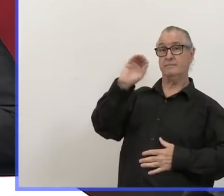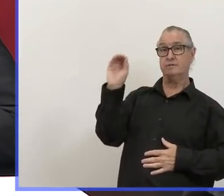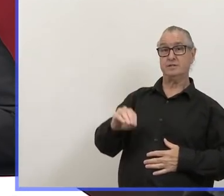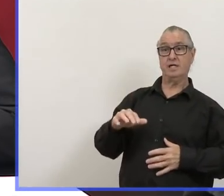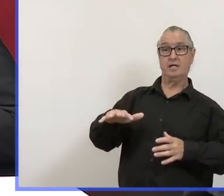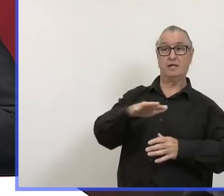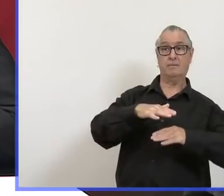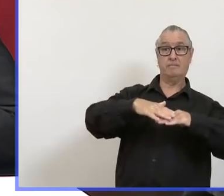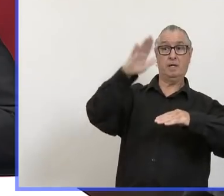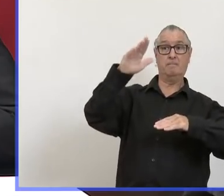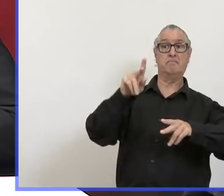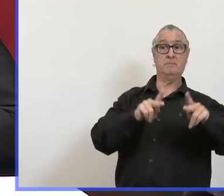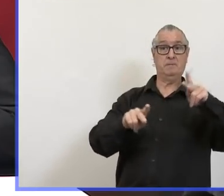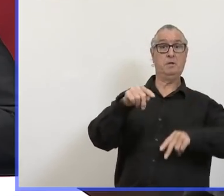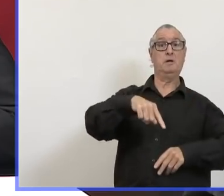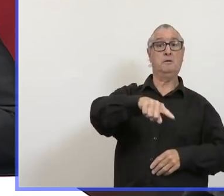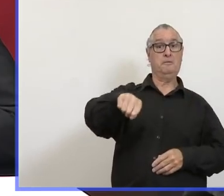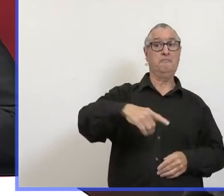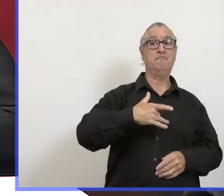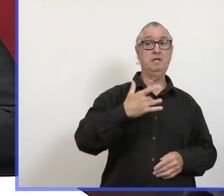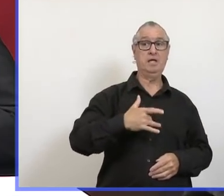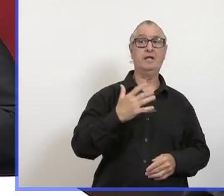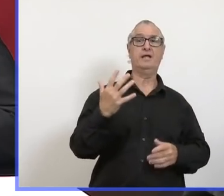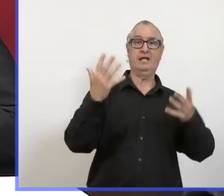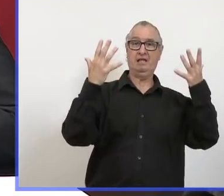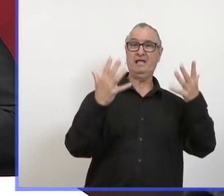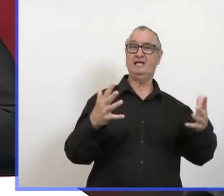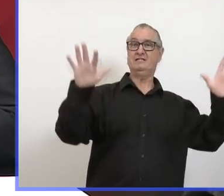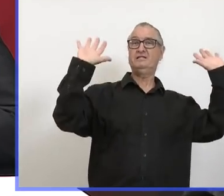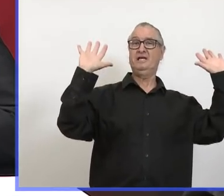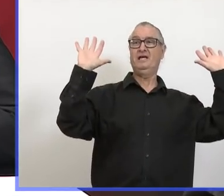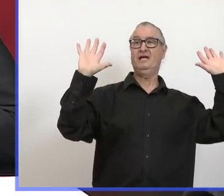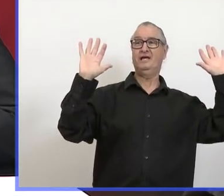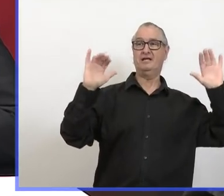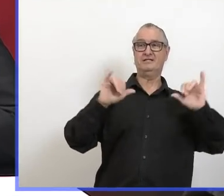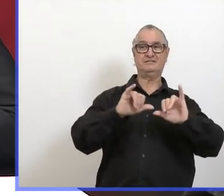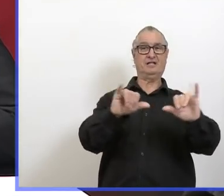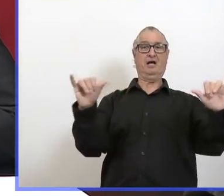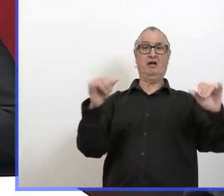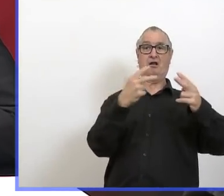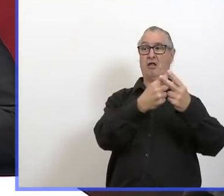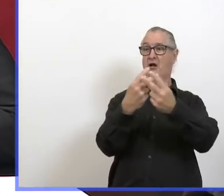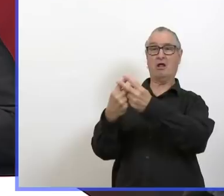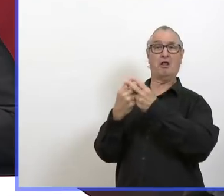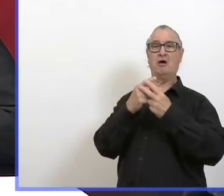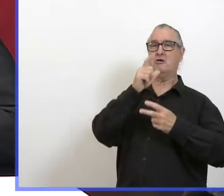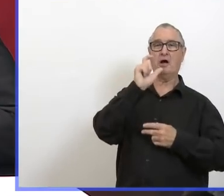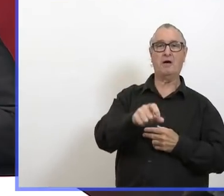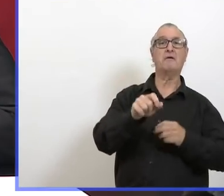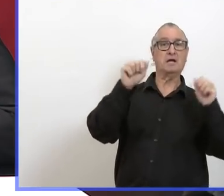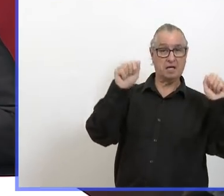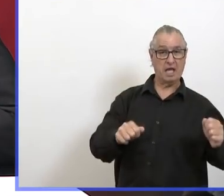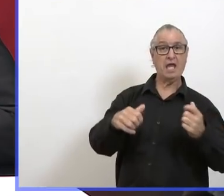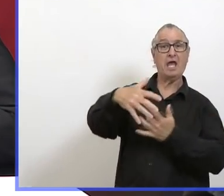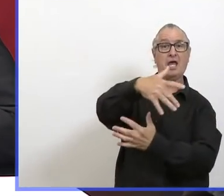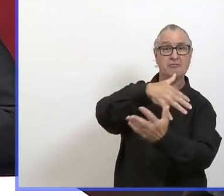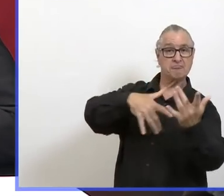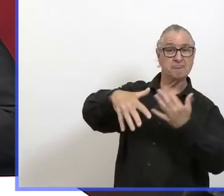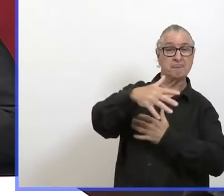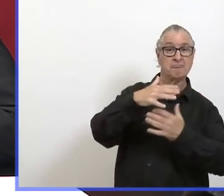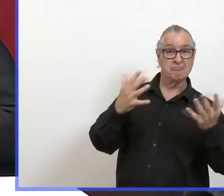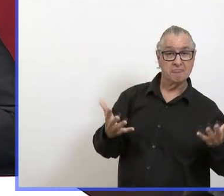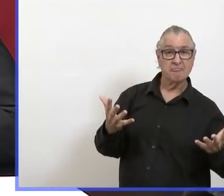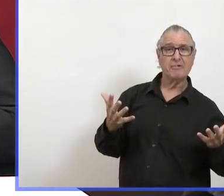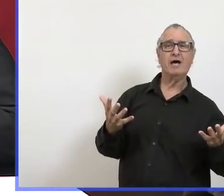that's essentially the end, or at least the end of widespread lockdowns and stuff like that. But as we, you know, what's the